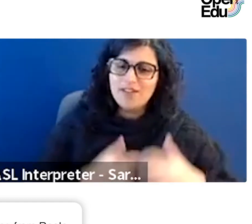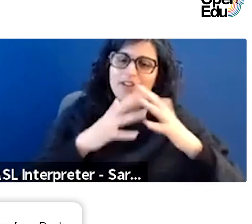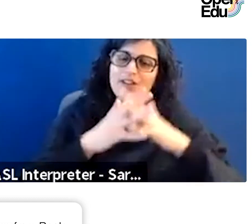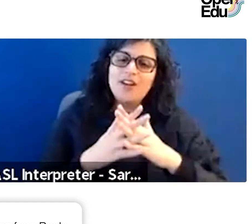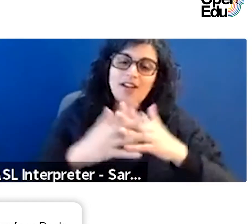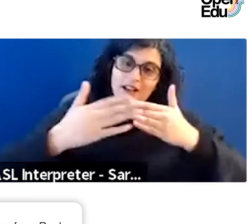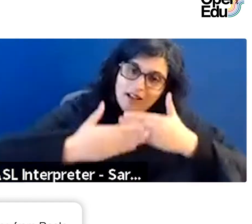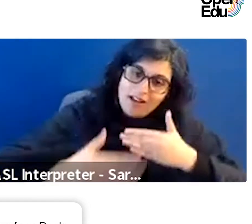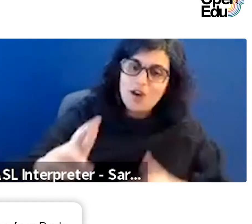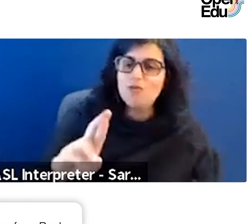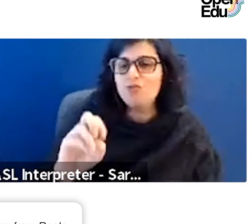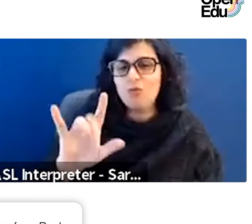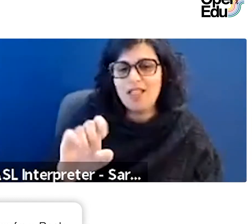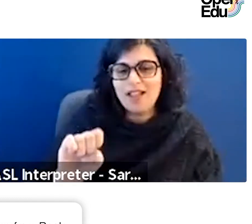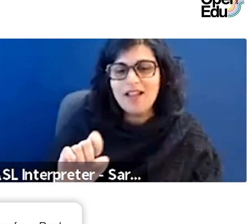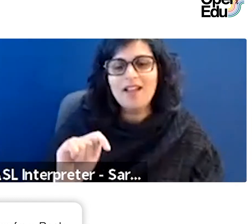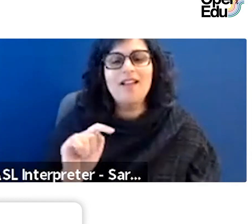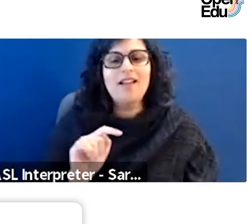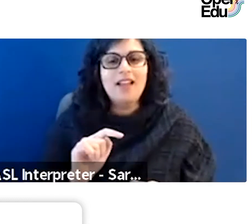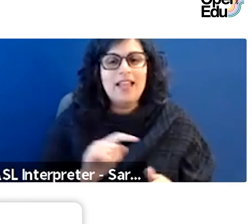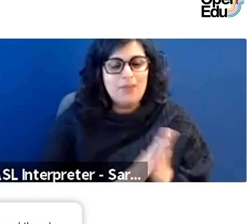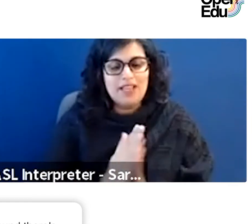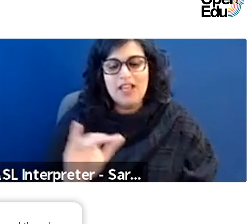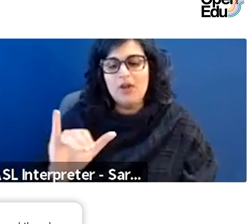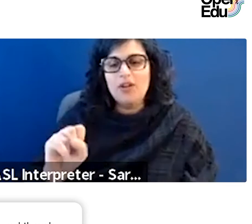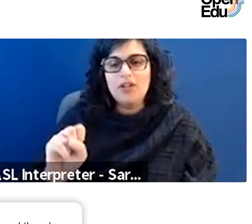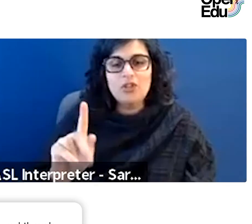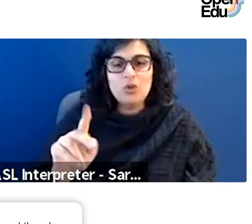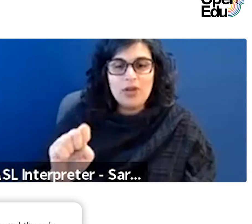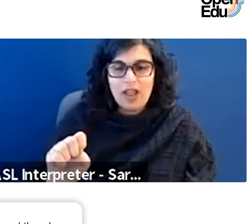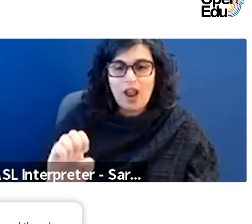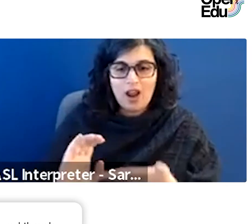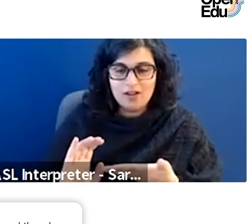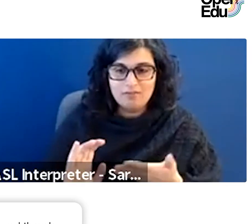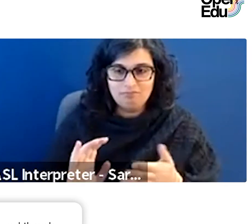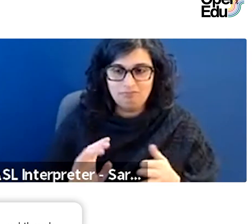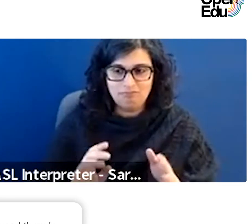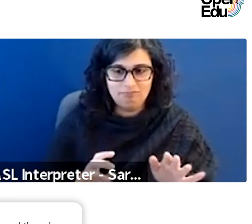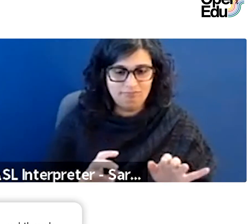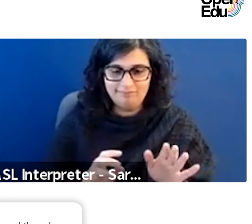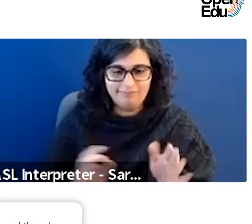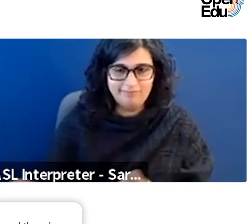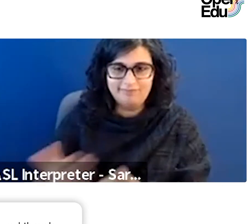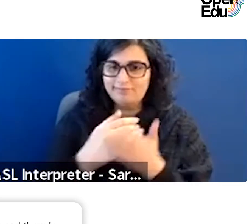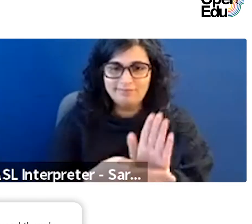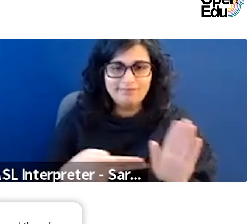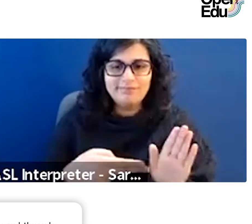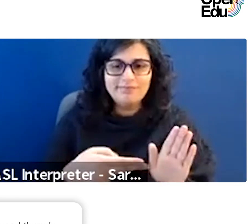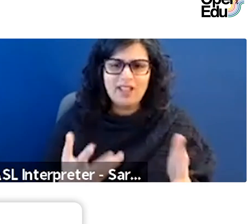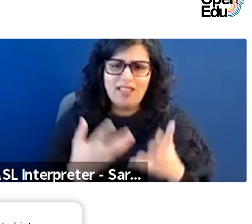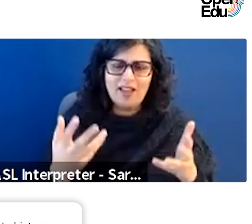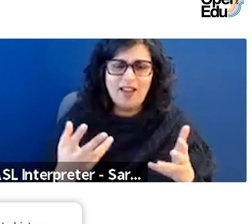from Roulé into the Yasuke collection, yeah, I really found there's a lot of great